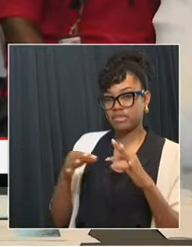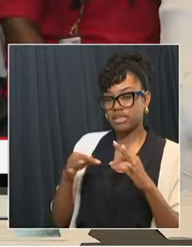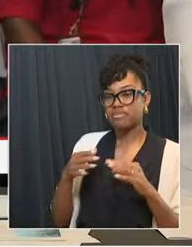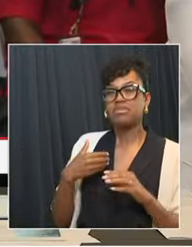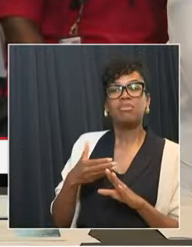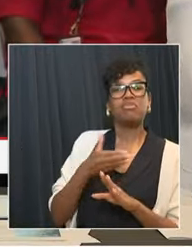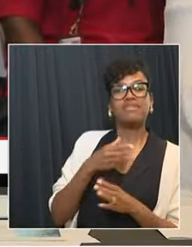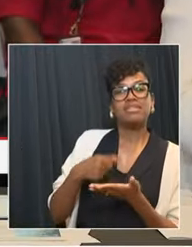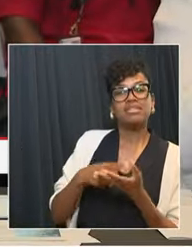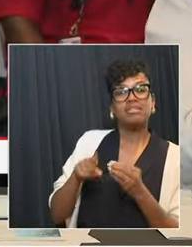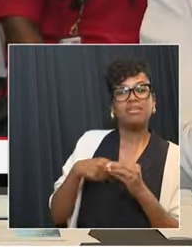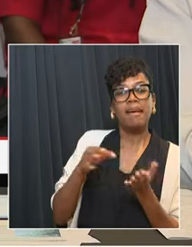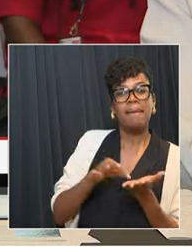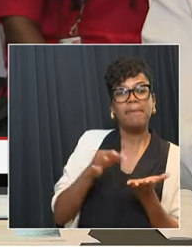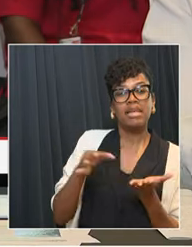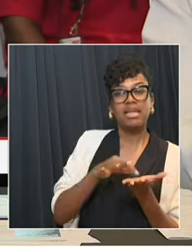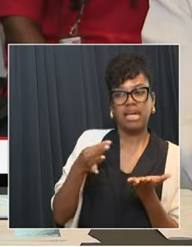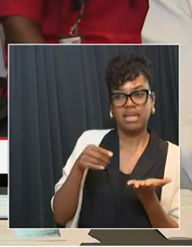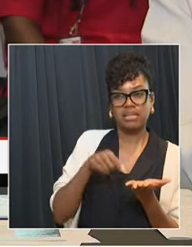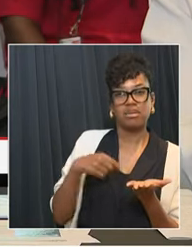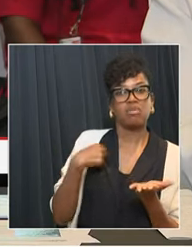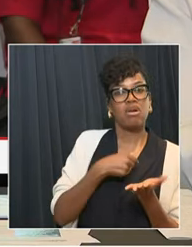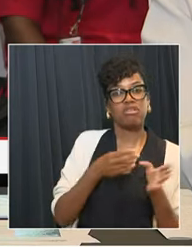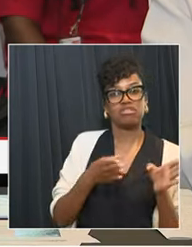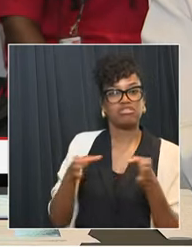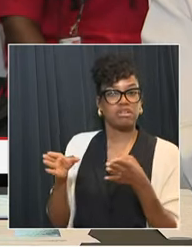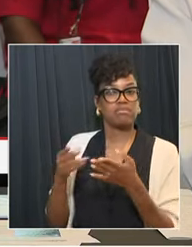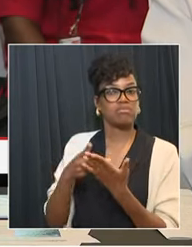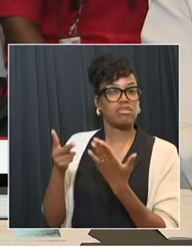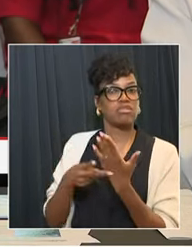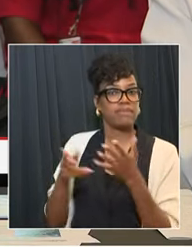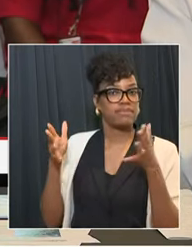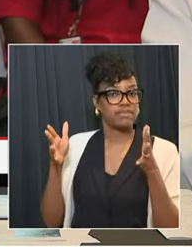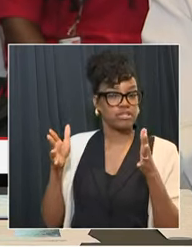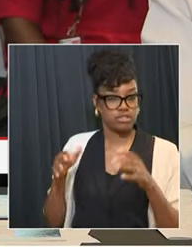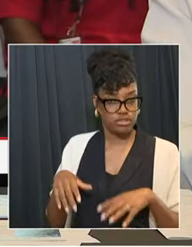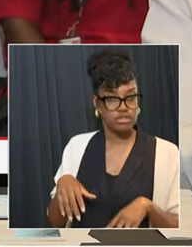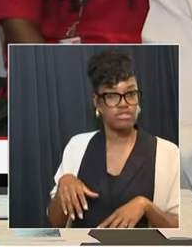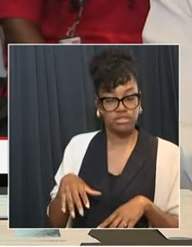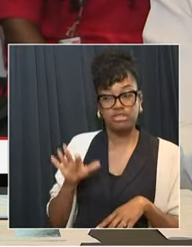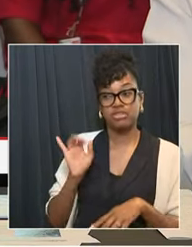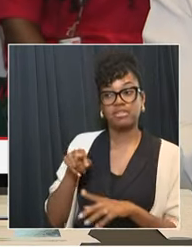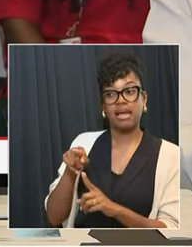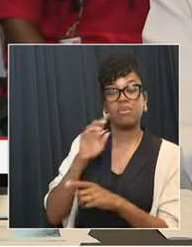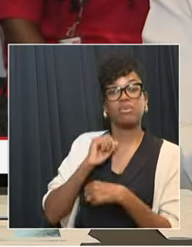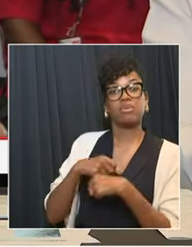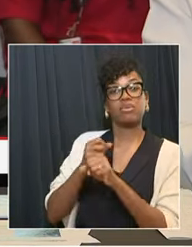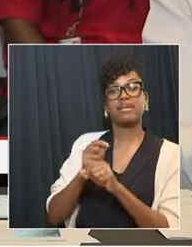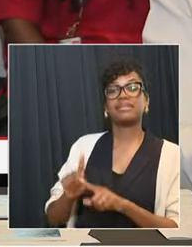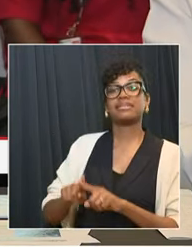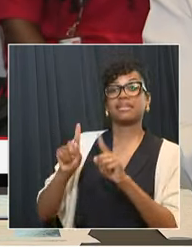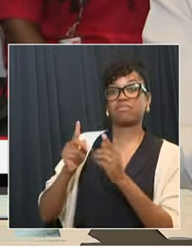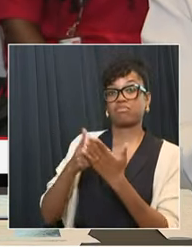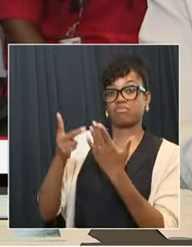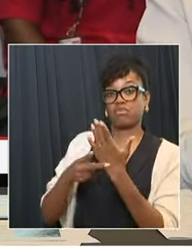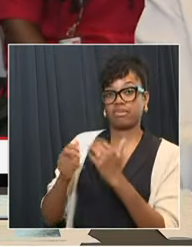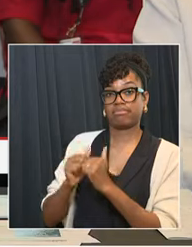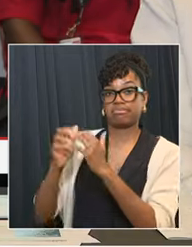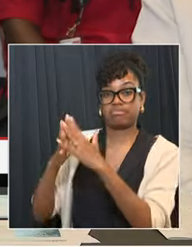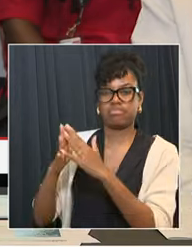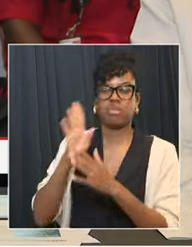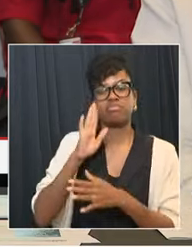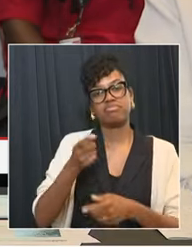Medicaid, we have shifted the program and will create a different program.